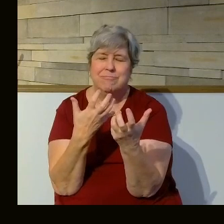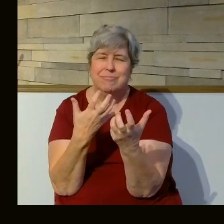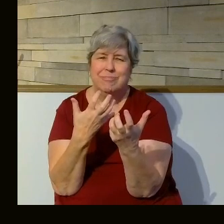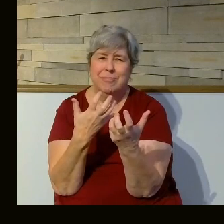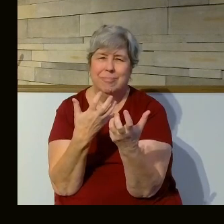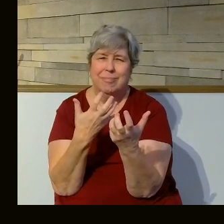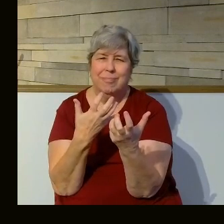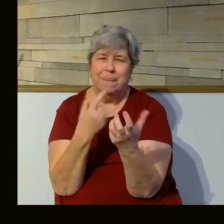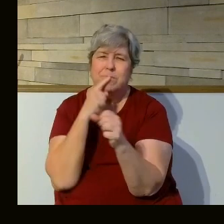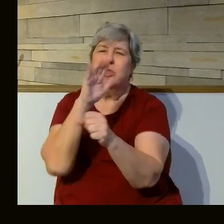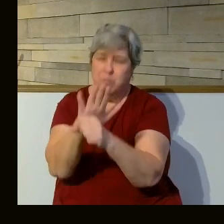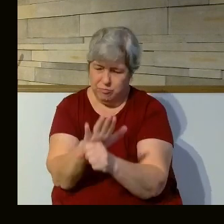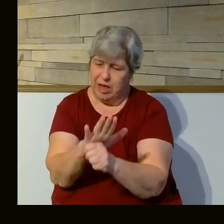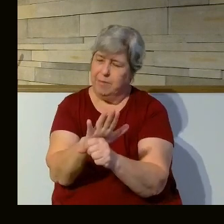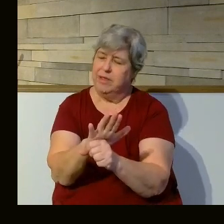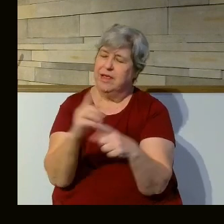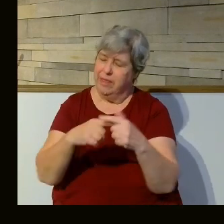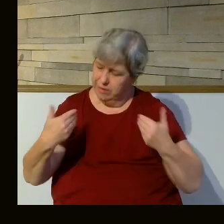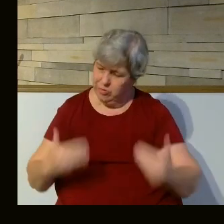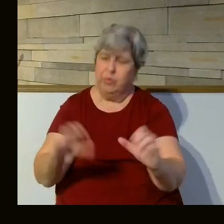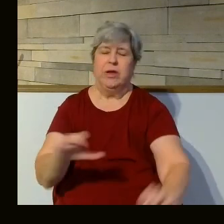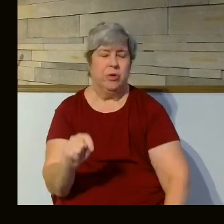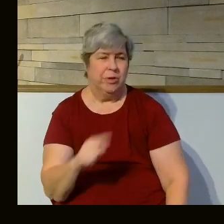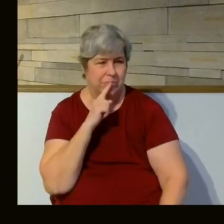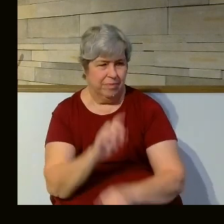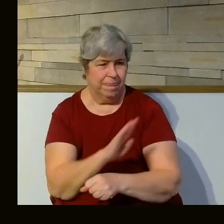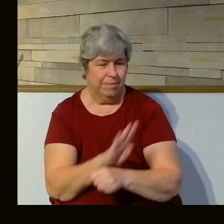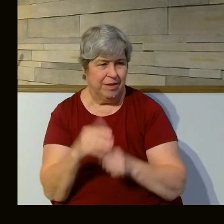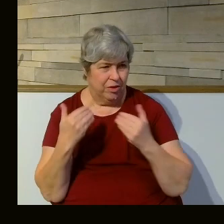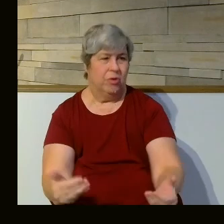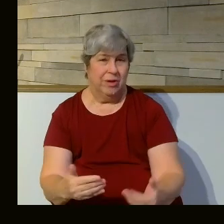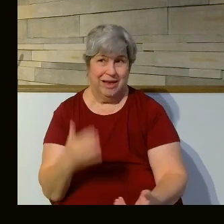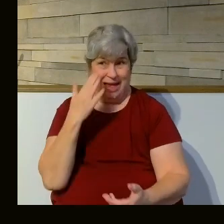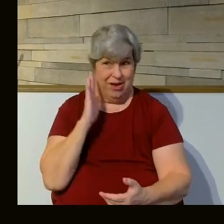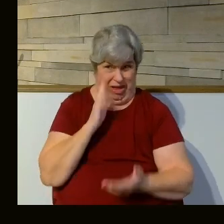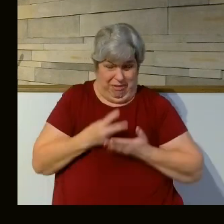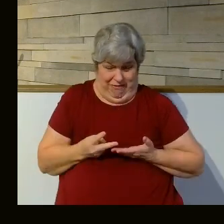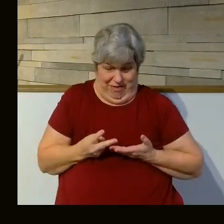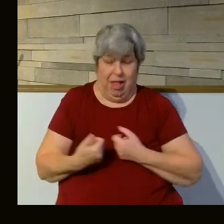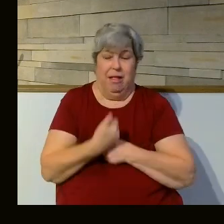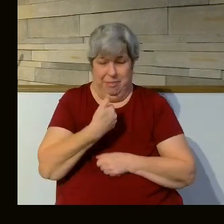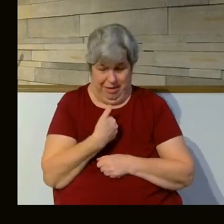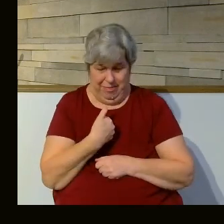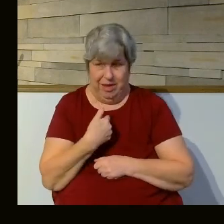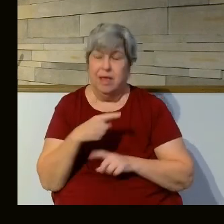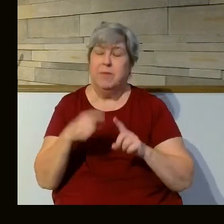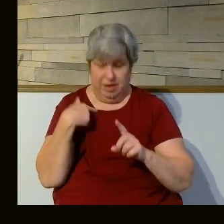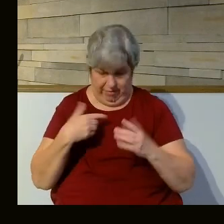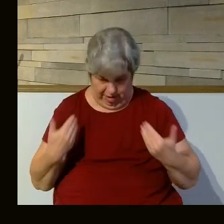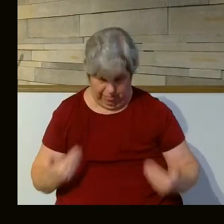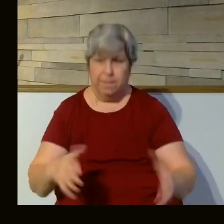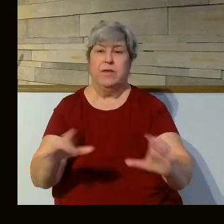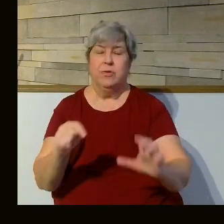a man of my word. And I know that I'll fail. Blame me. And when I am a man of my